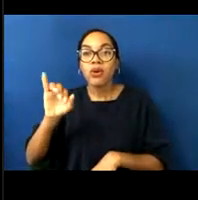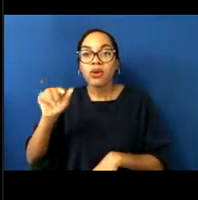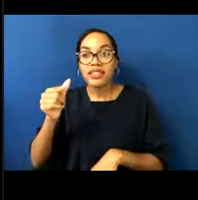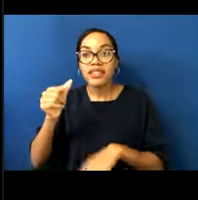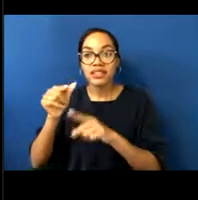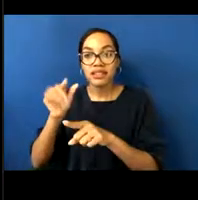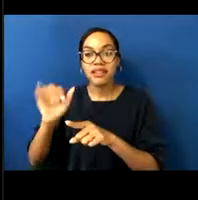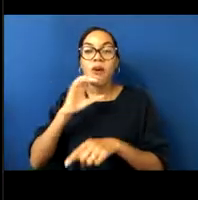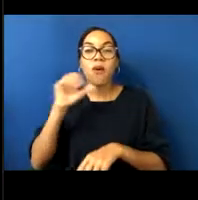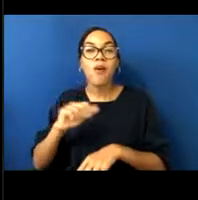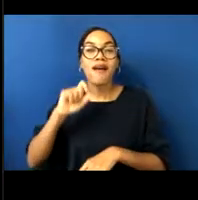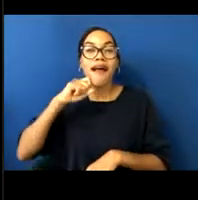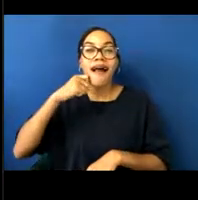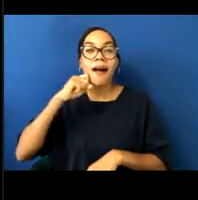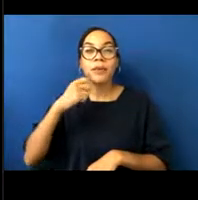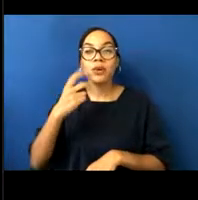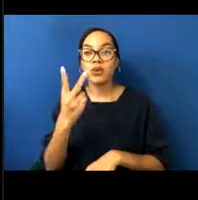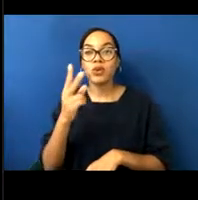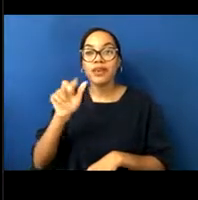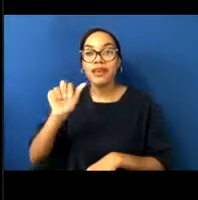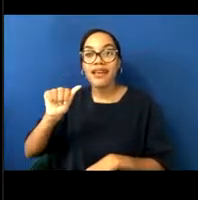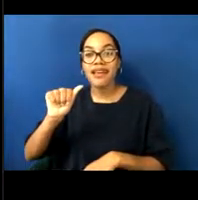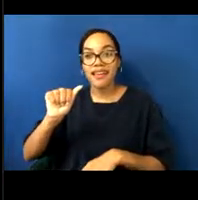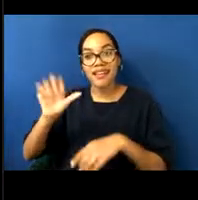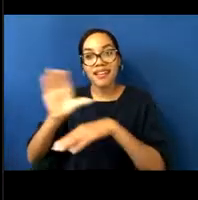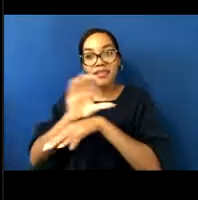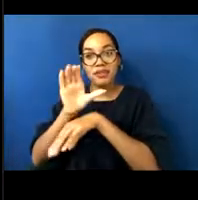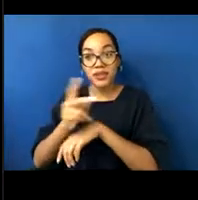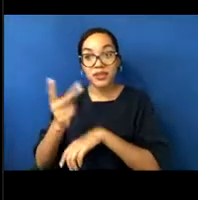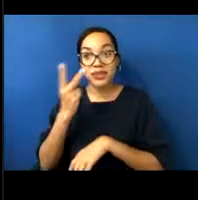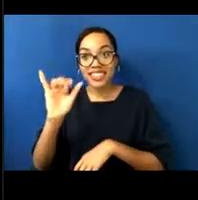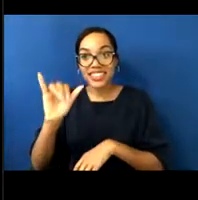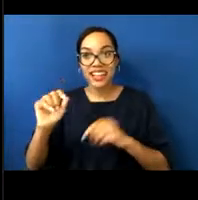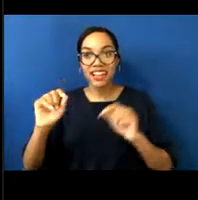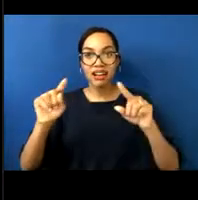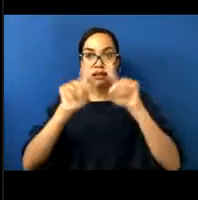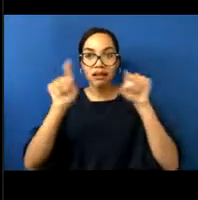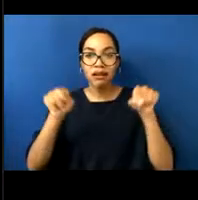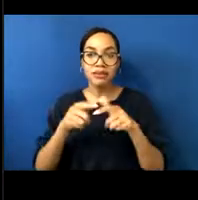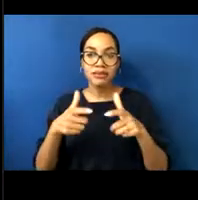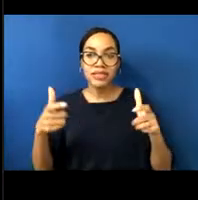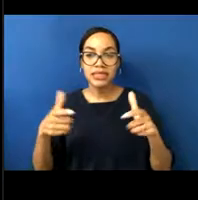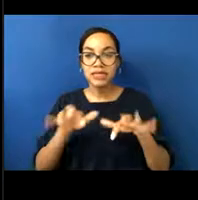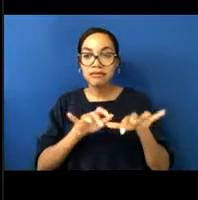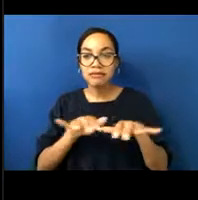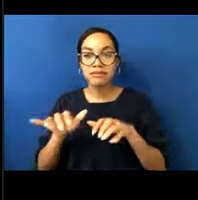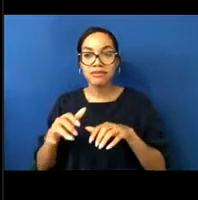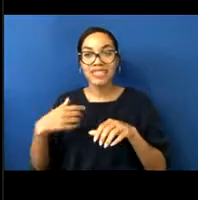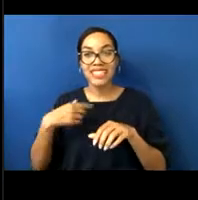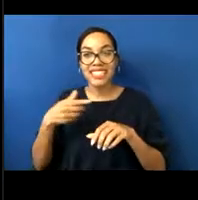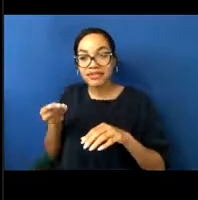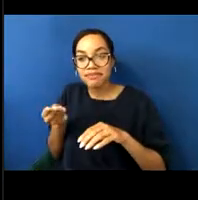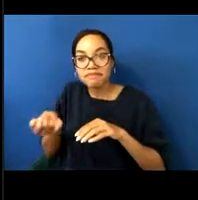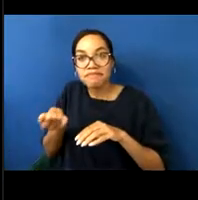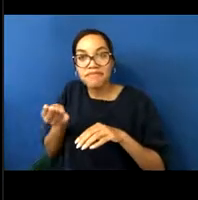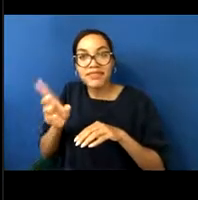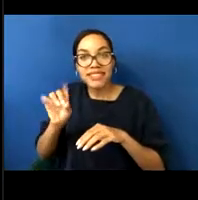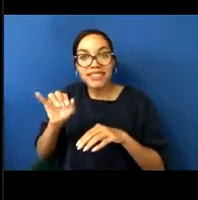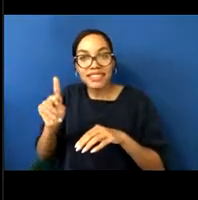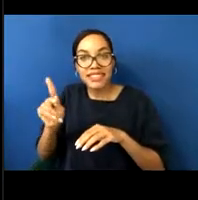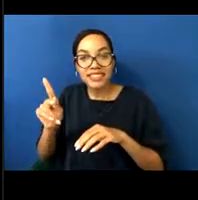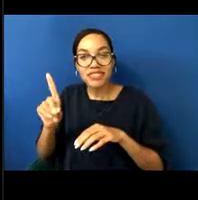is, folks don't use those machines anymore. You can see the disk drives there and the old monitor. But I did fall in love with math and science at a